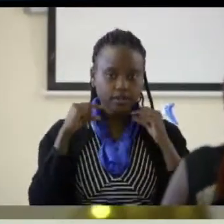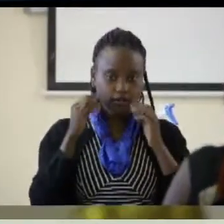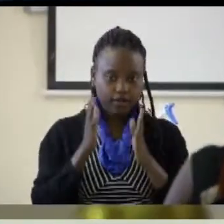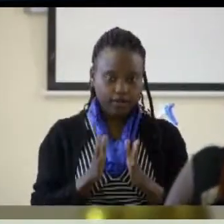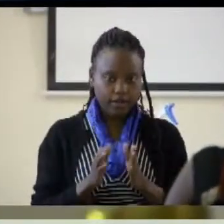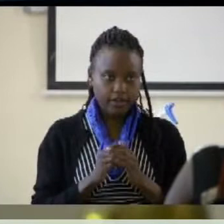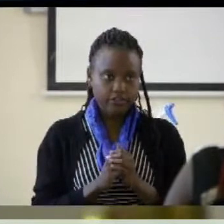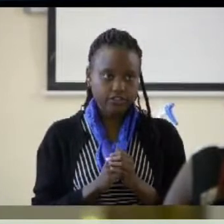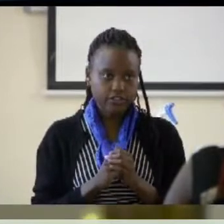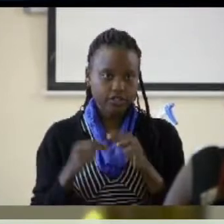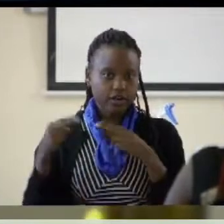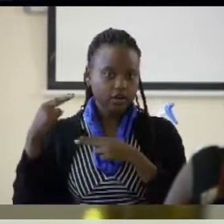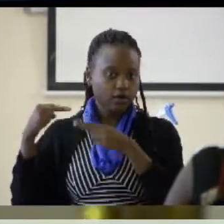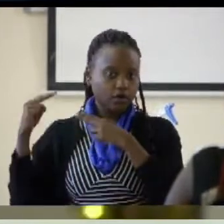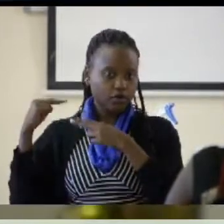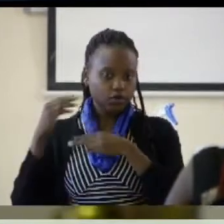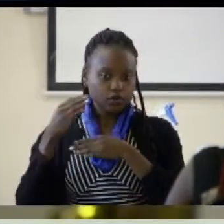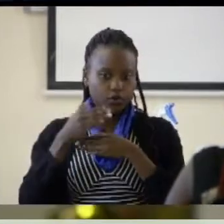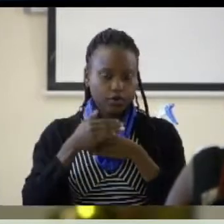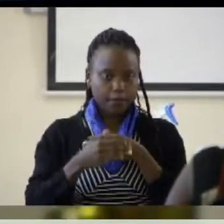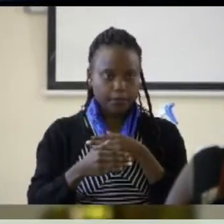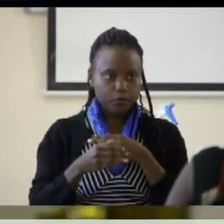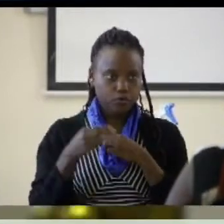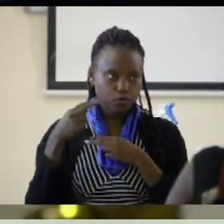are colonial or post-colonial.